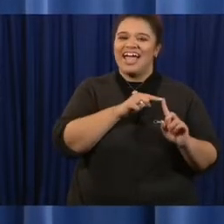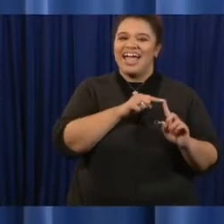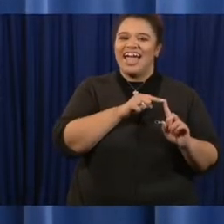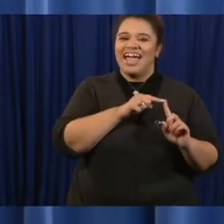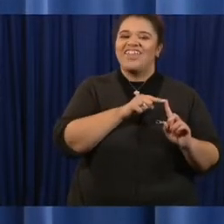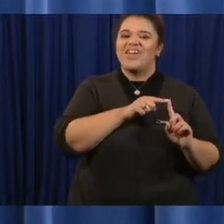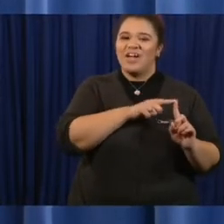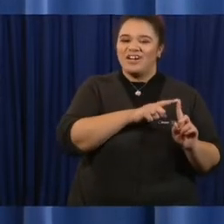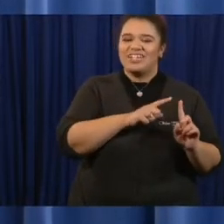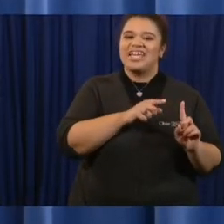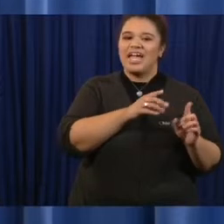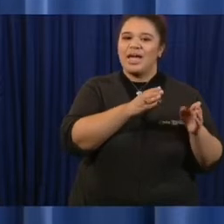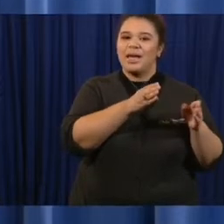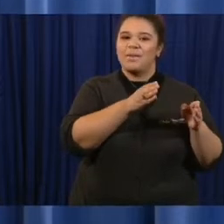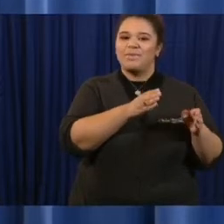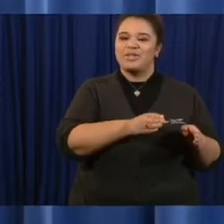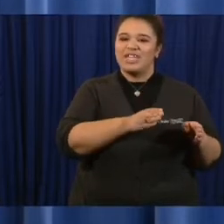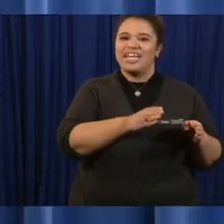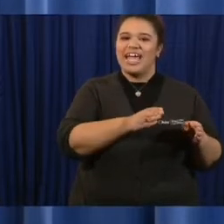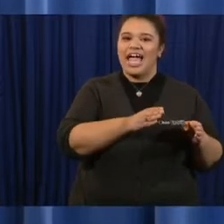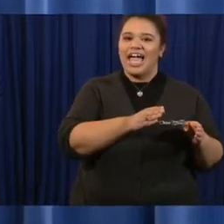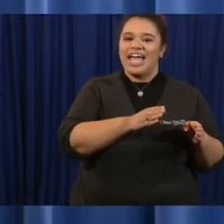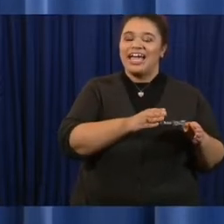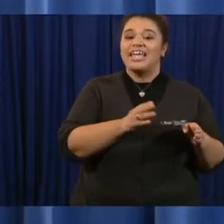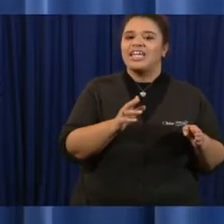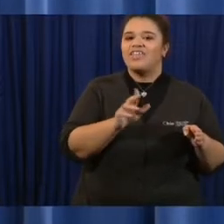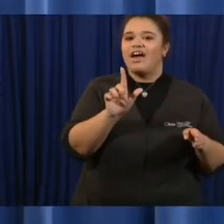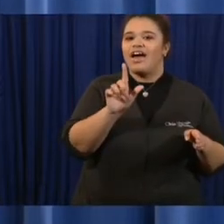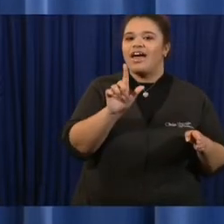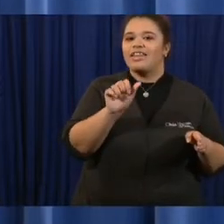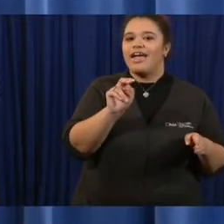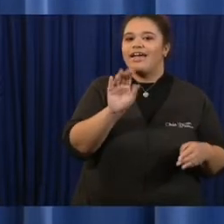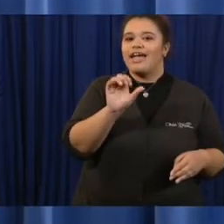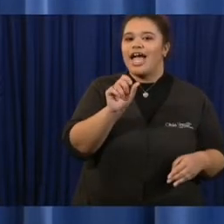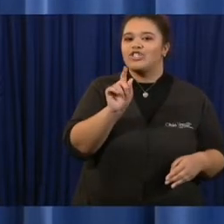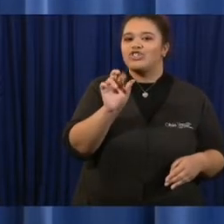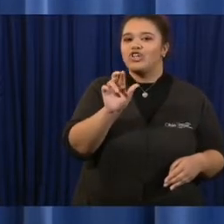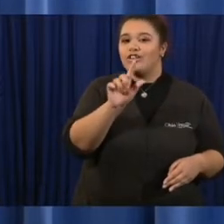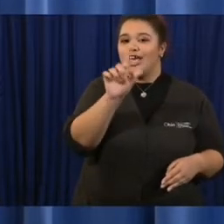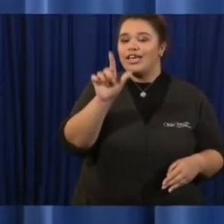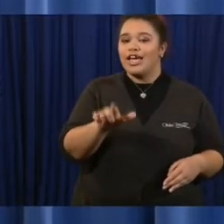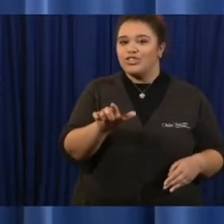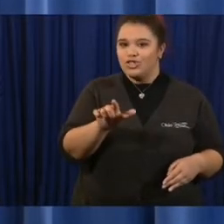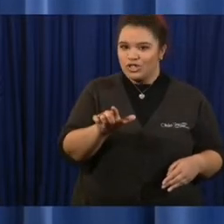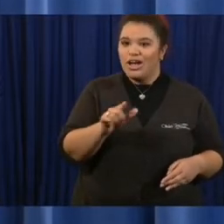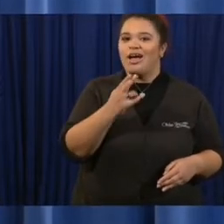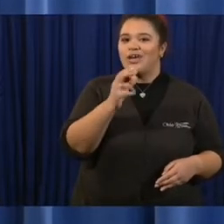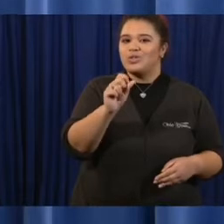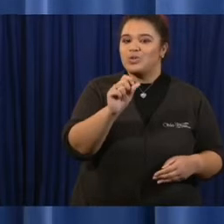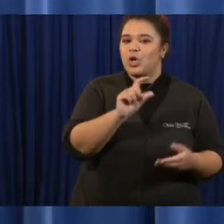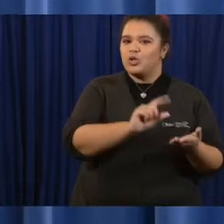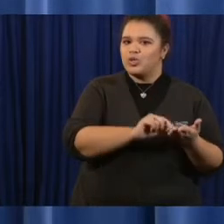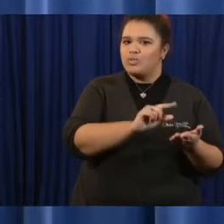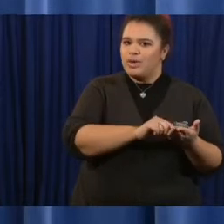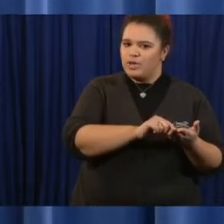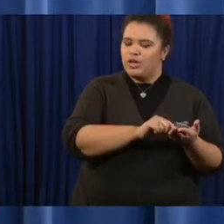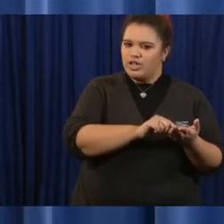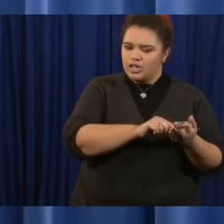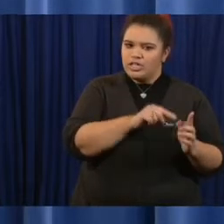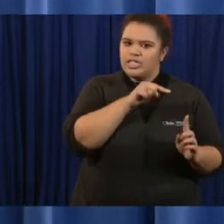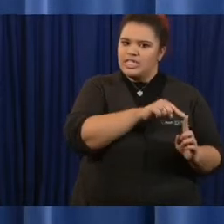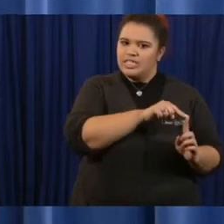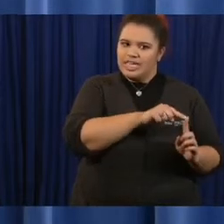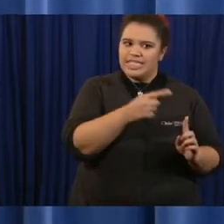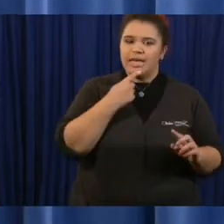of the Gale, which is Lancaster High School's newspaper. They say, quote, "Our school students are in limbo and worried about